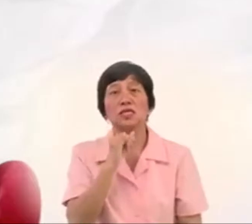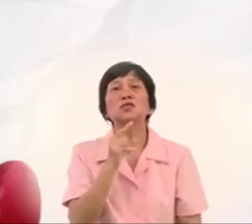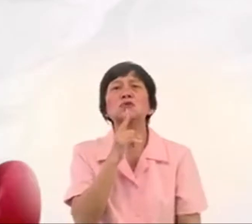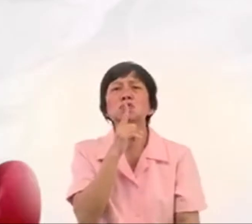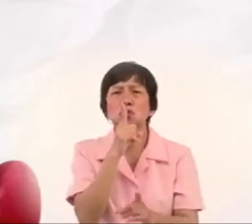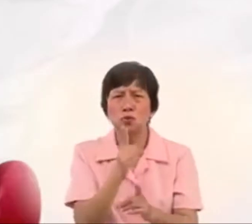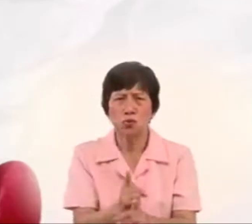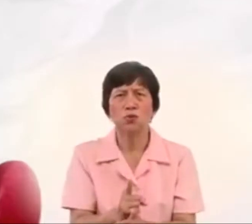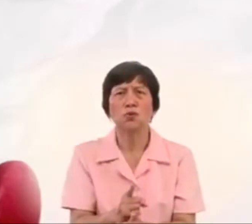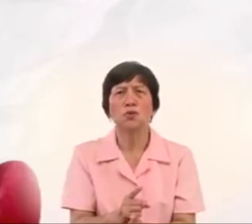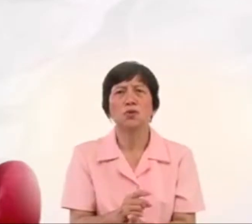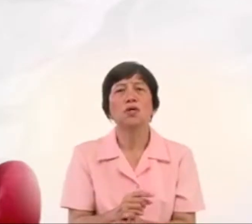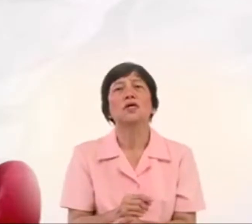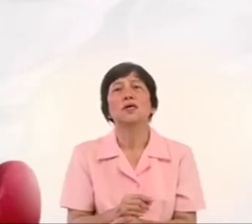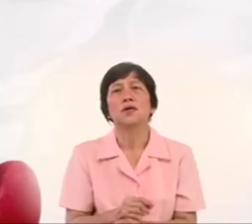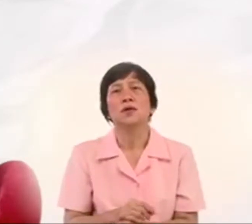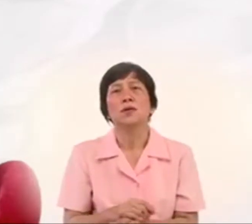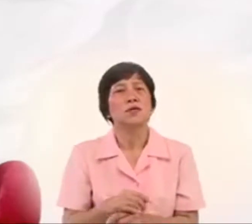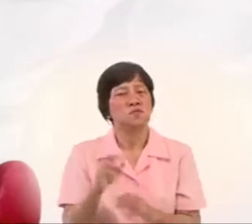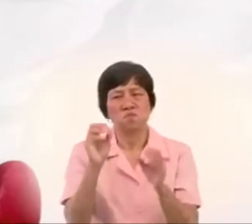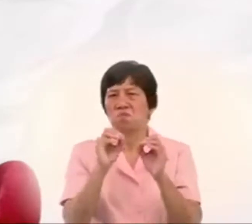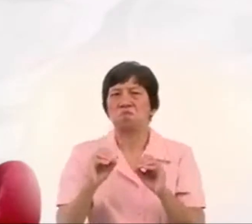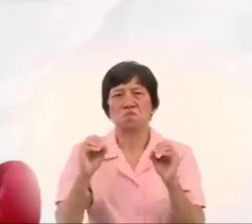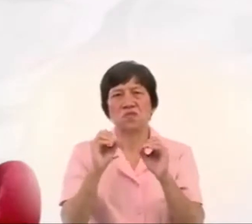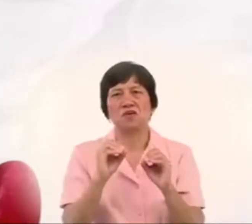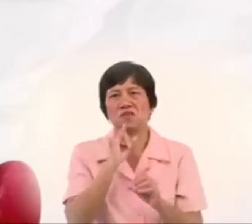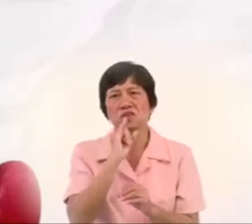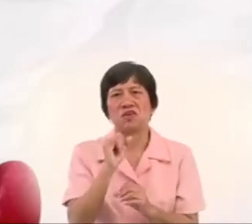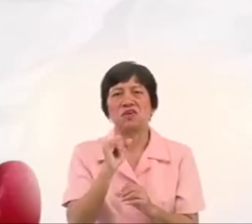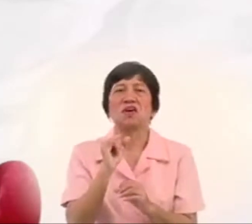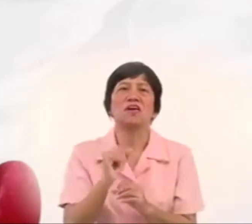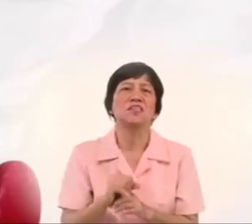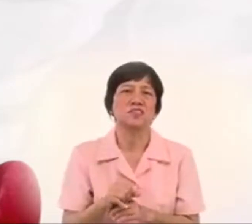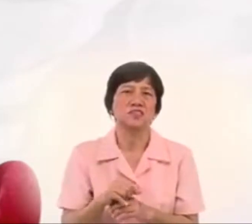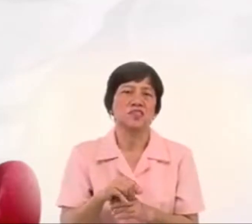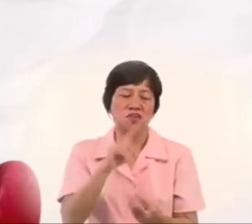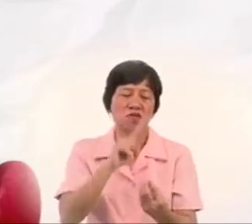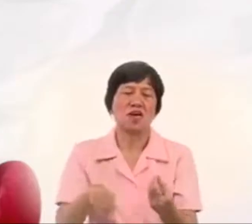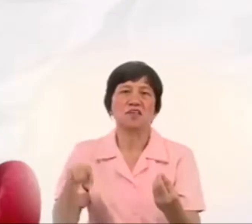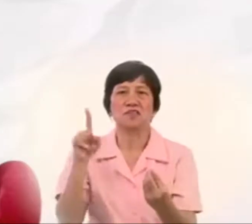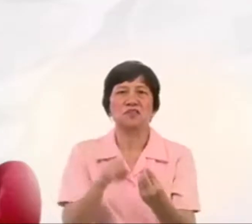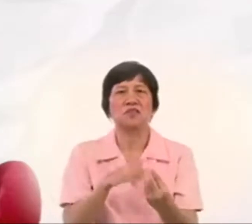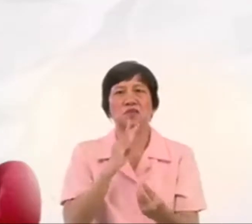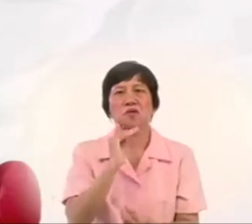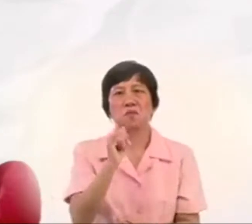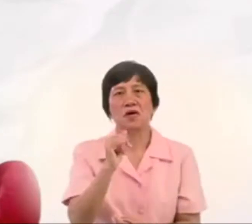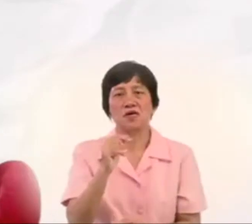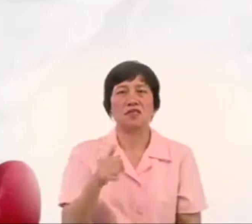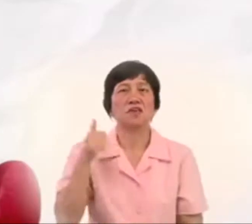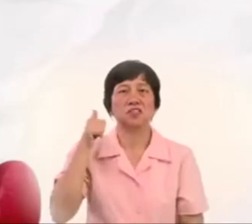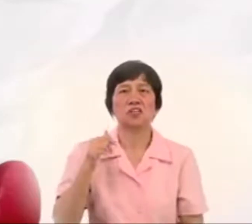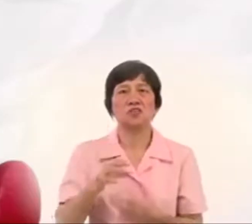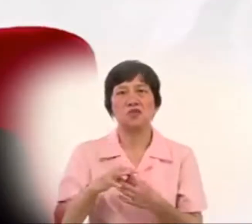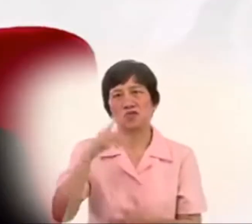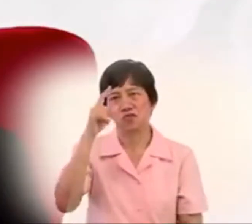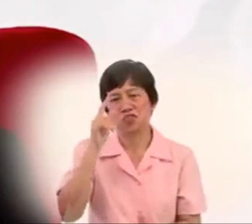real, is genuine. Nothing is revoked by the rejection of